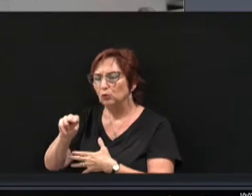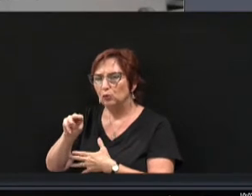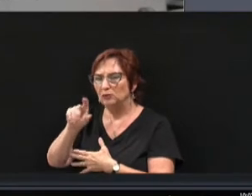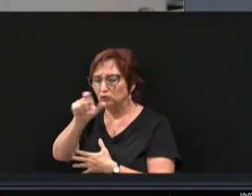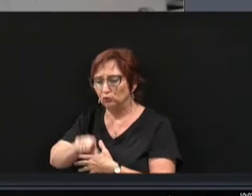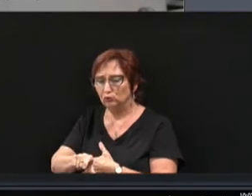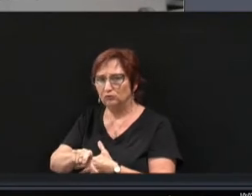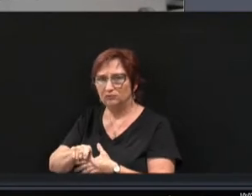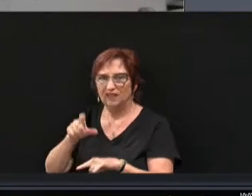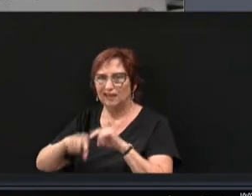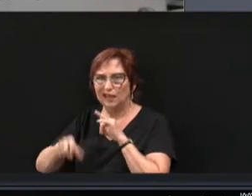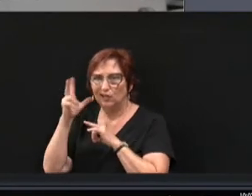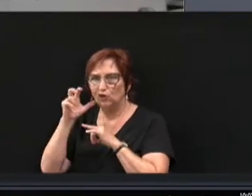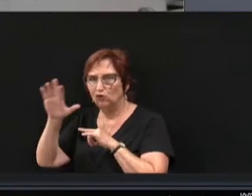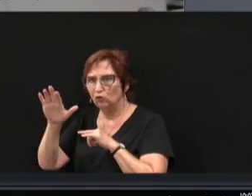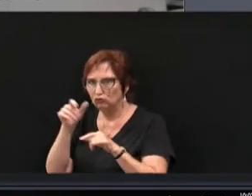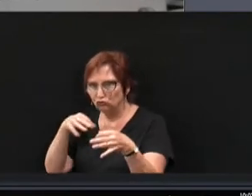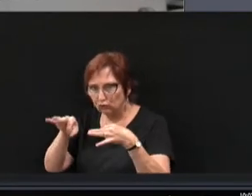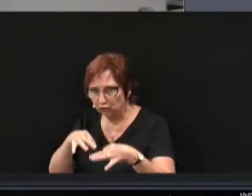That's okay.